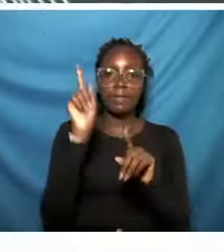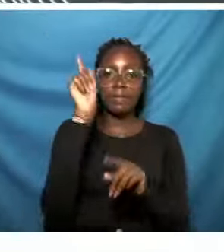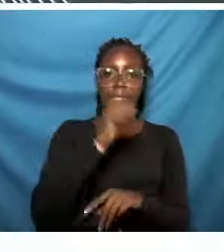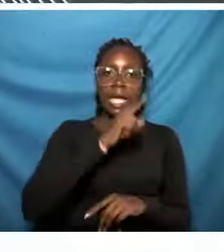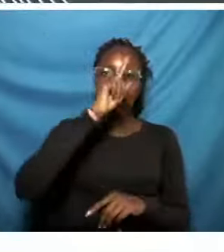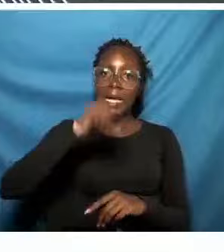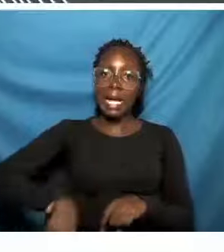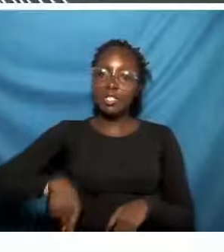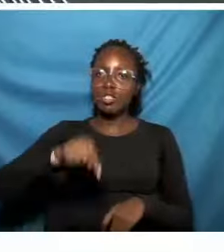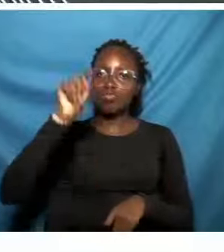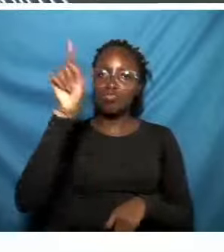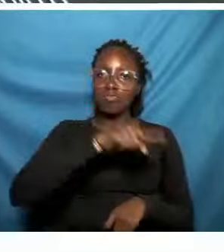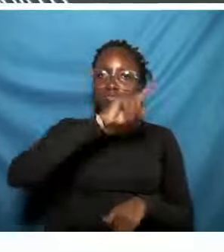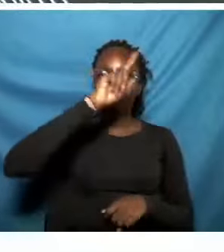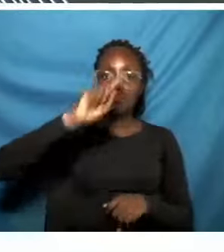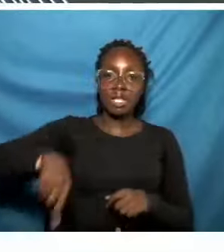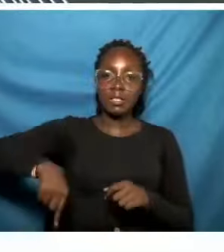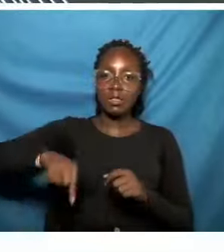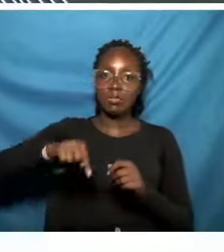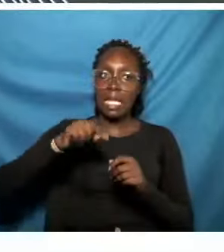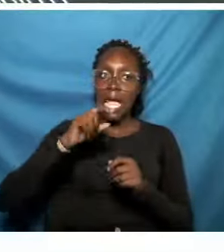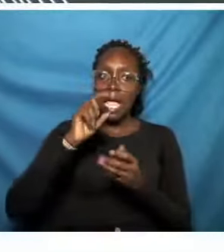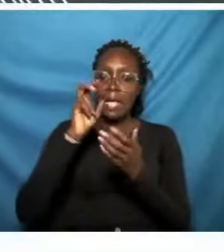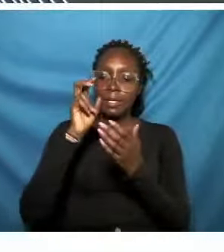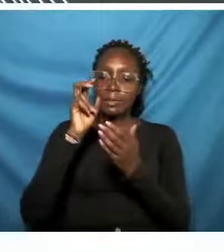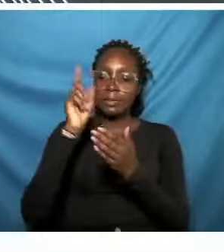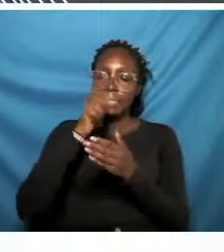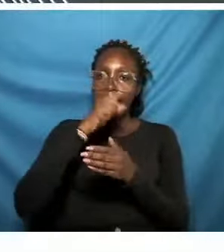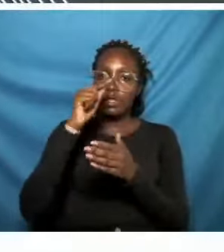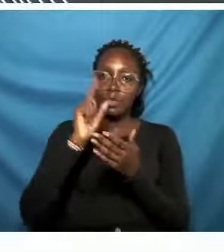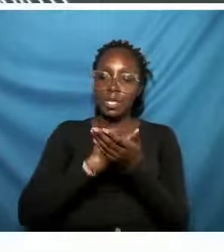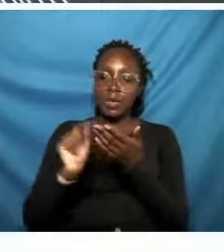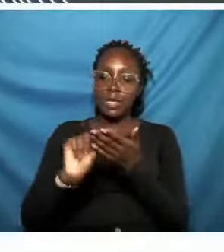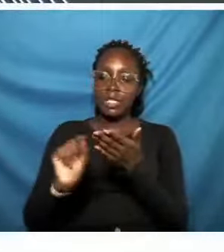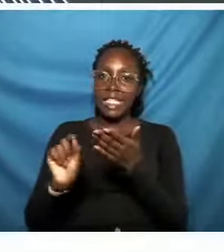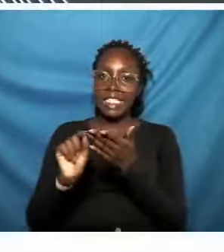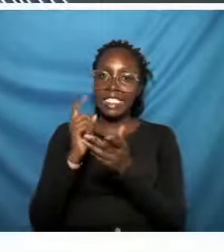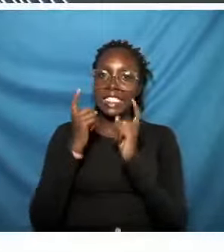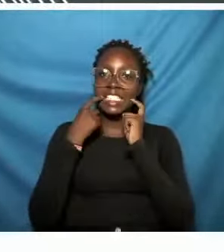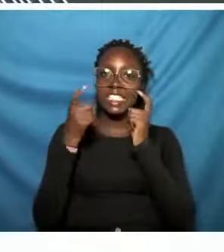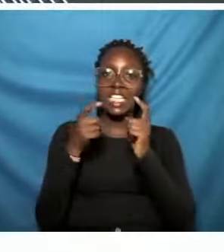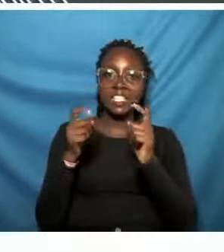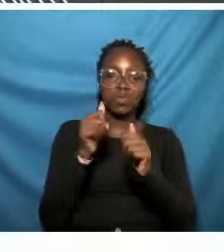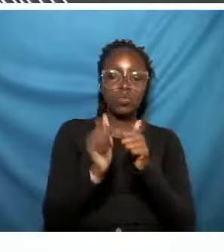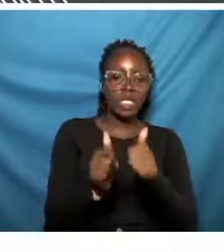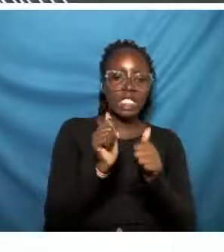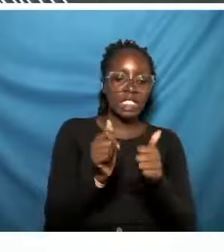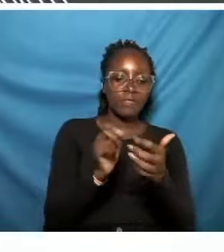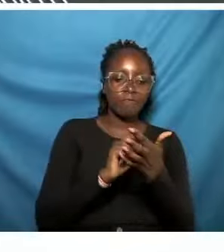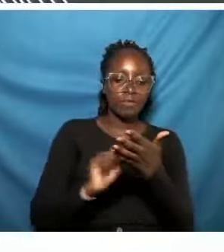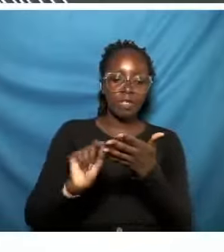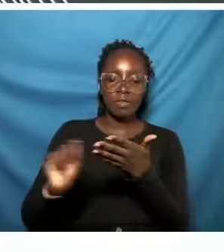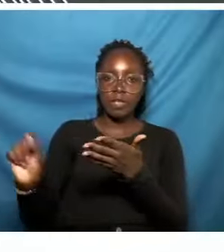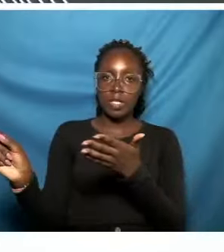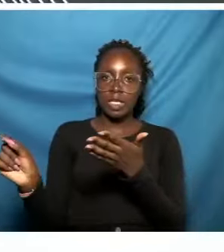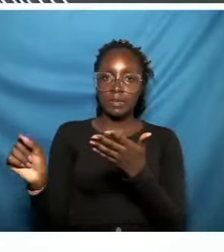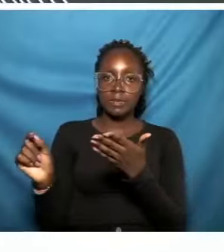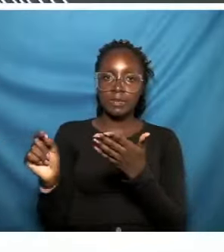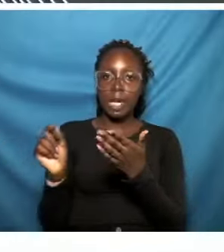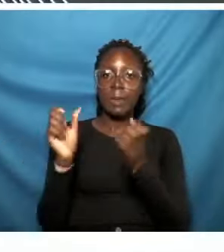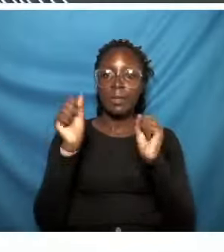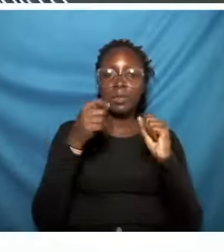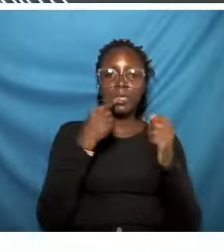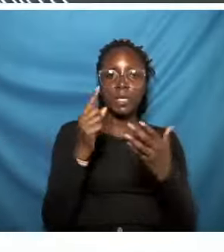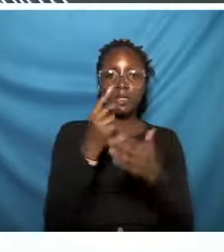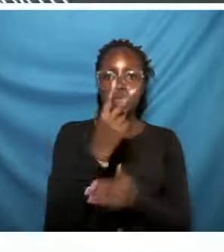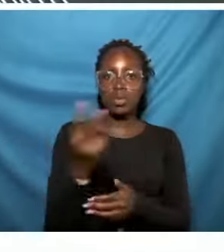the word? He canceled the written code that stood against us. Can I tell you two things? One,